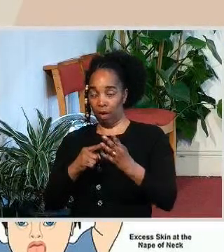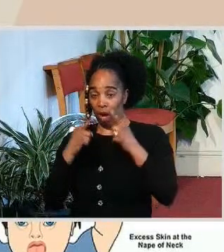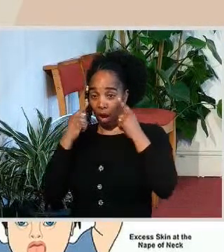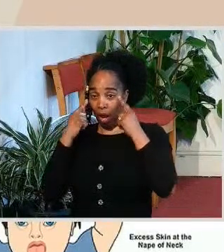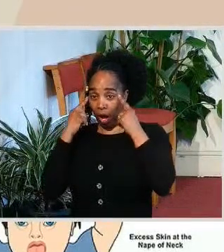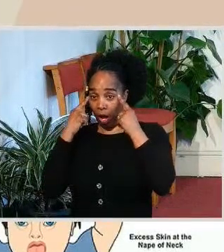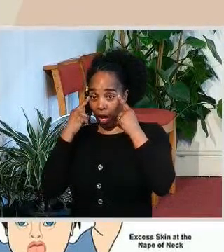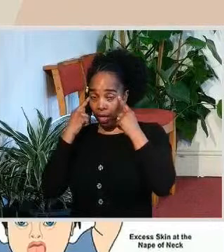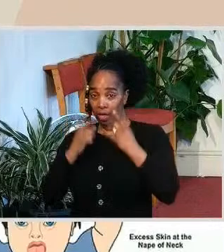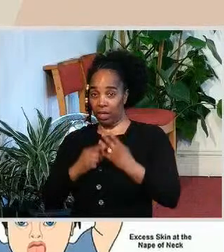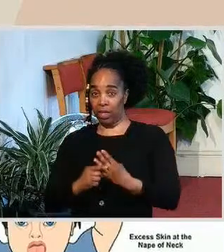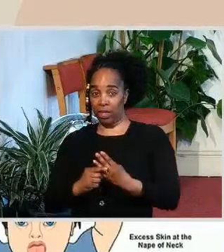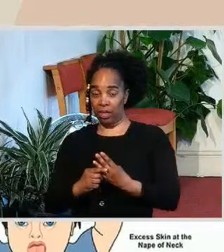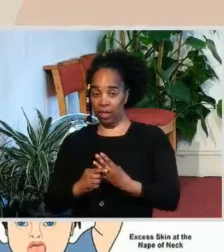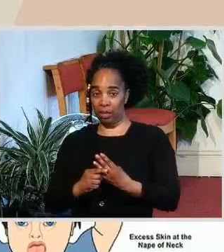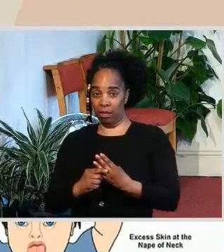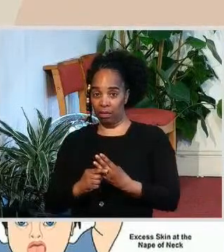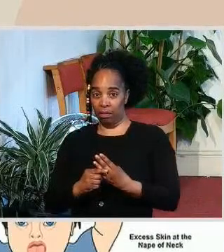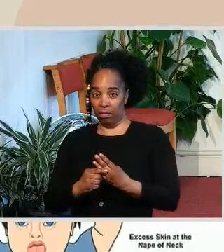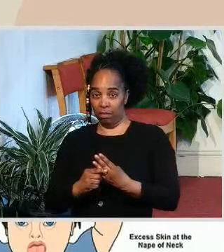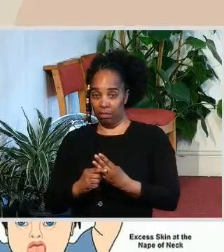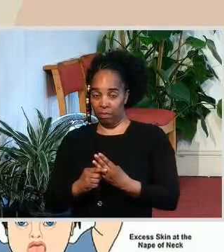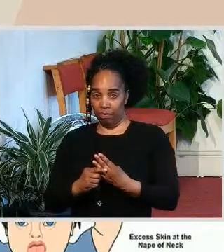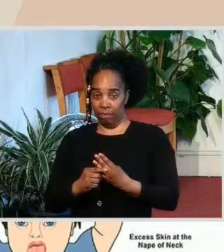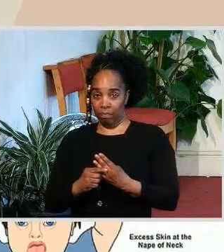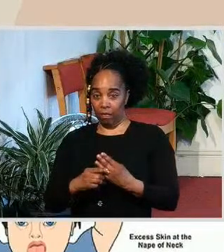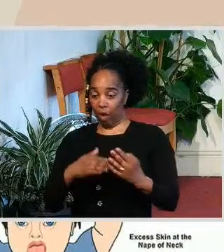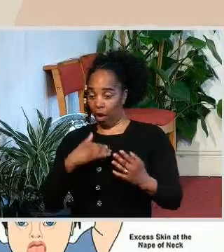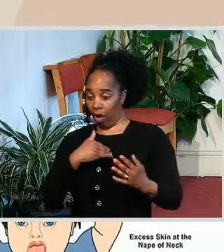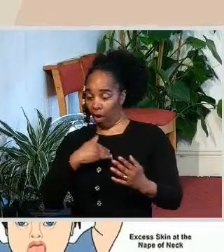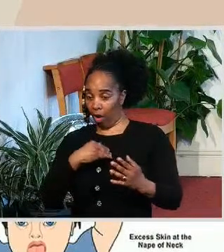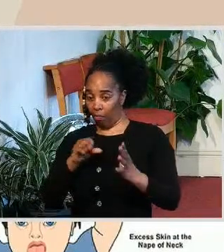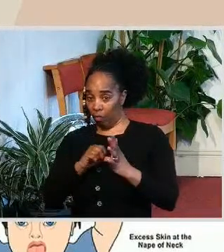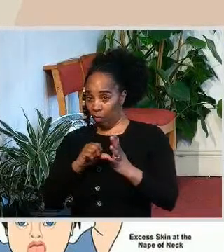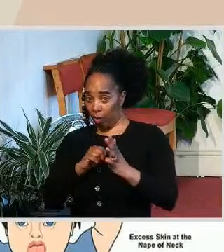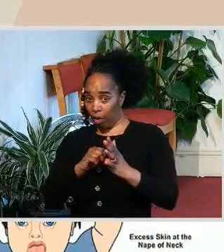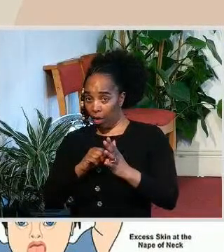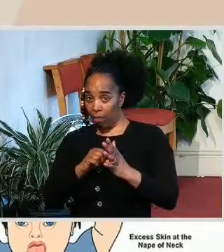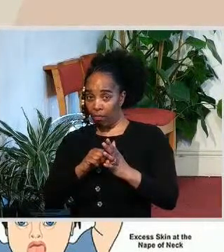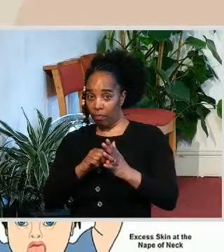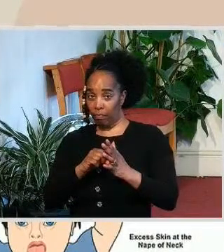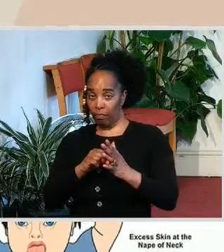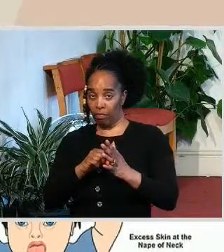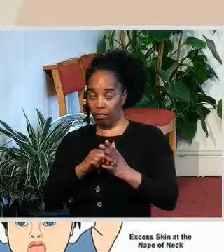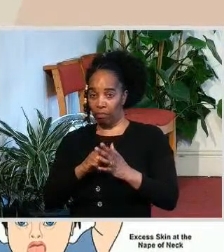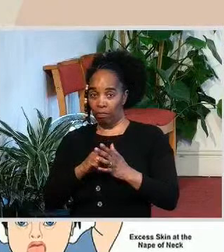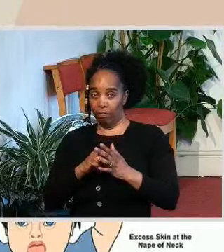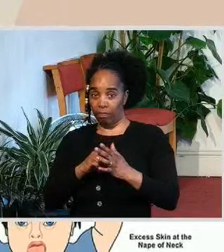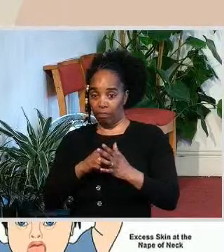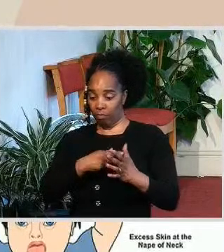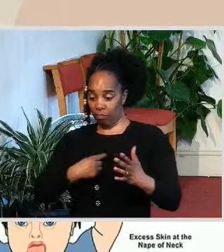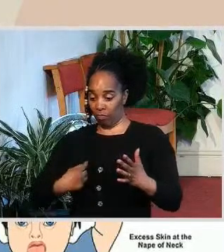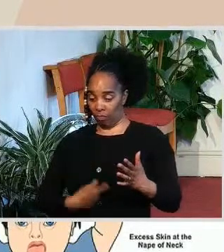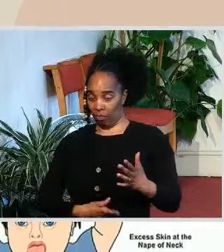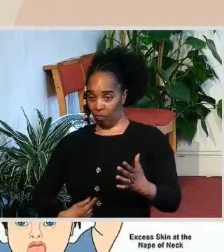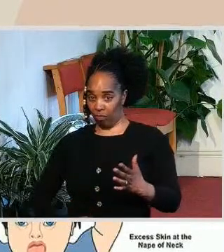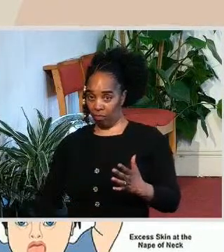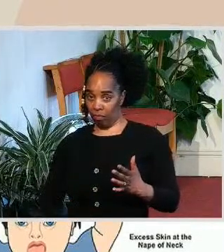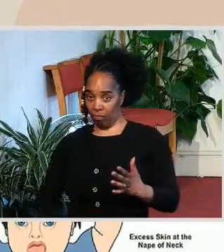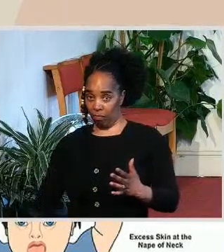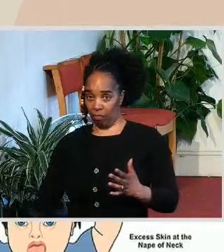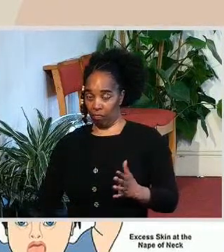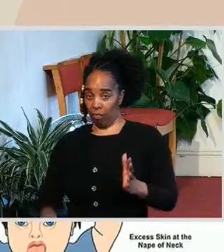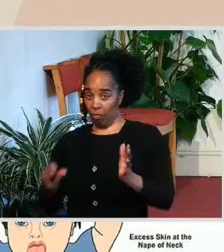up-slanting eyes, a bit of congenital heart problems where there is usually a murmur on the heart,